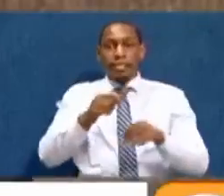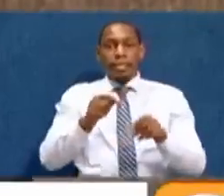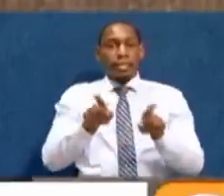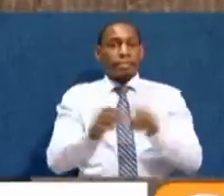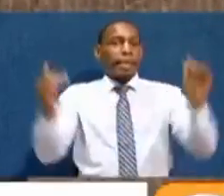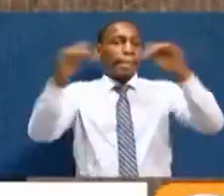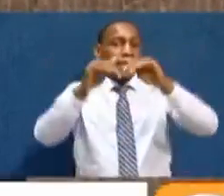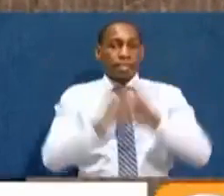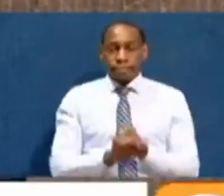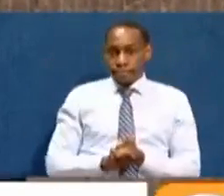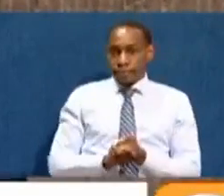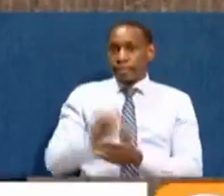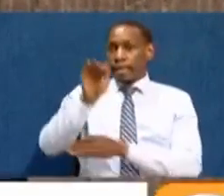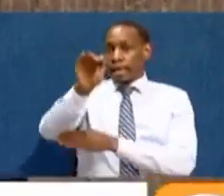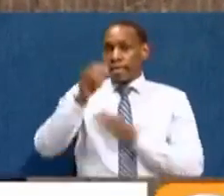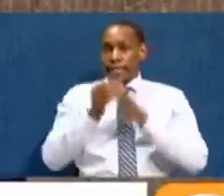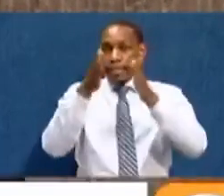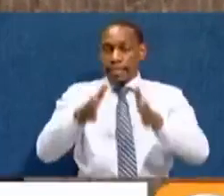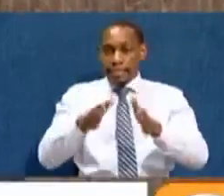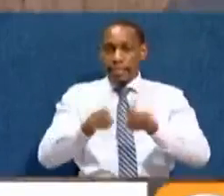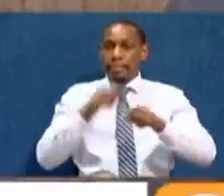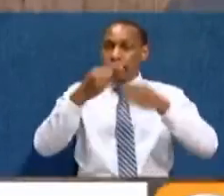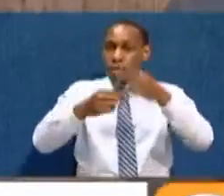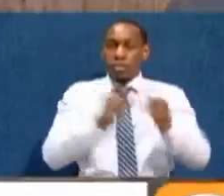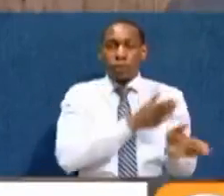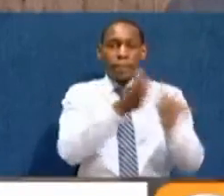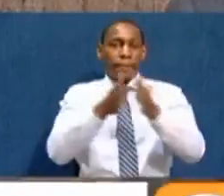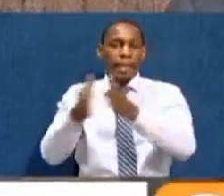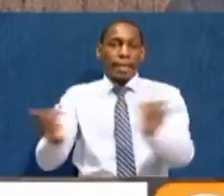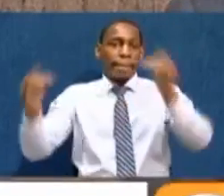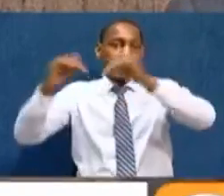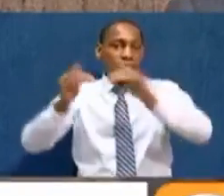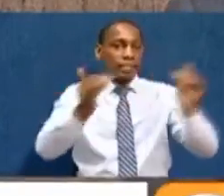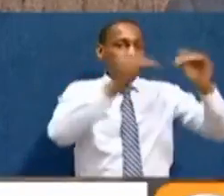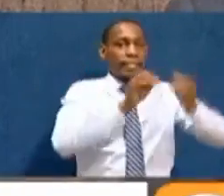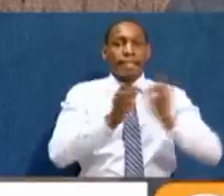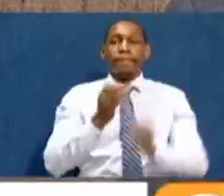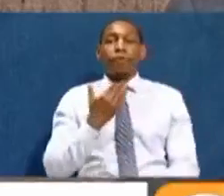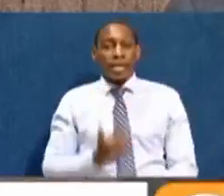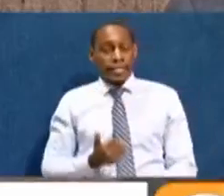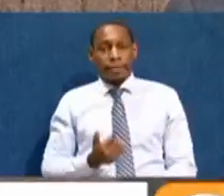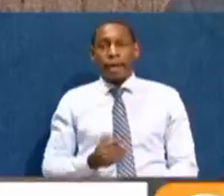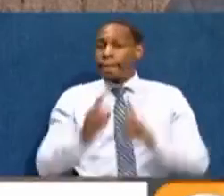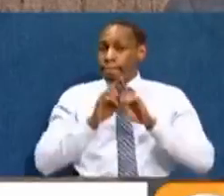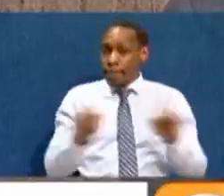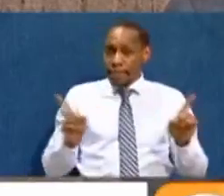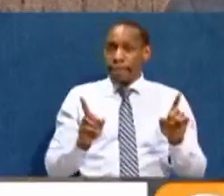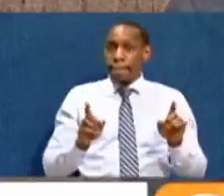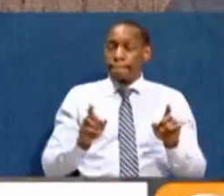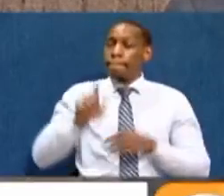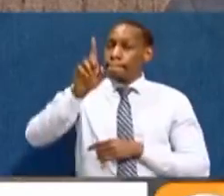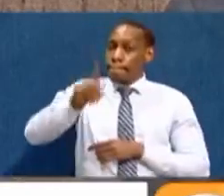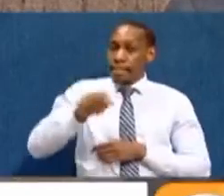meeting. We call upon leaders to go ahead and organize their meetings if they wish, but to